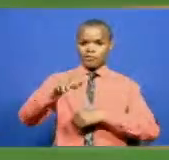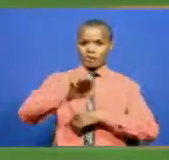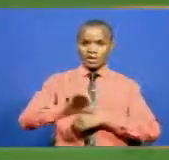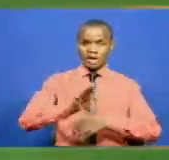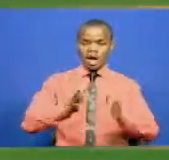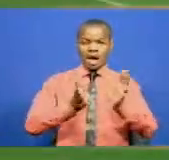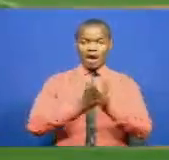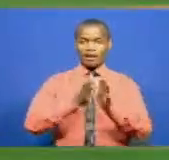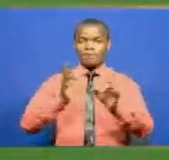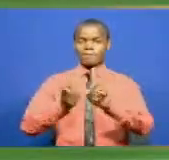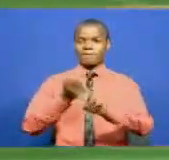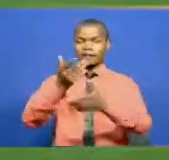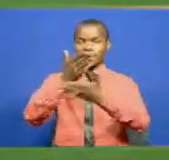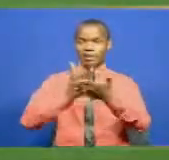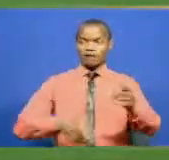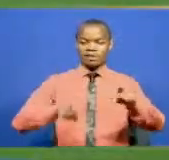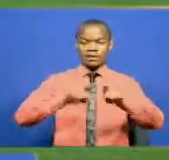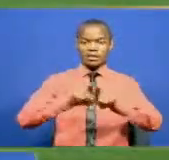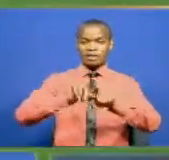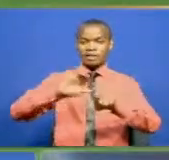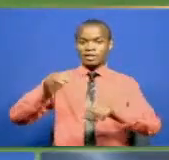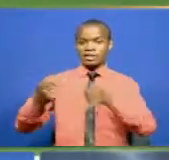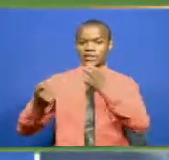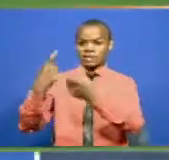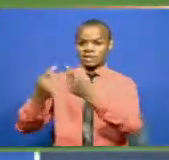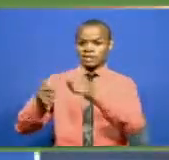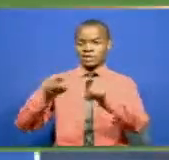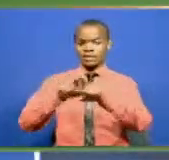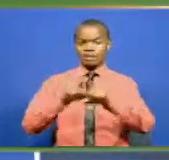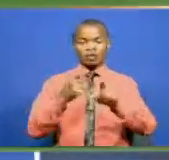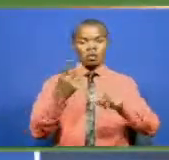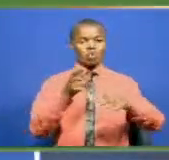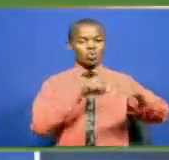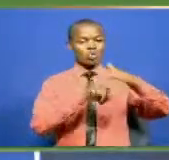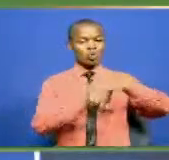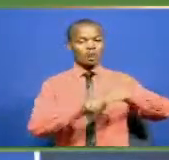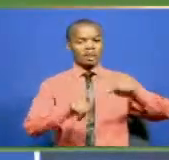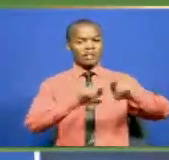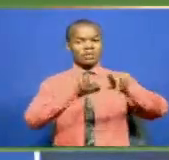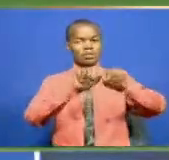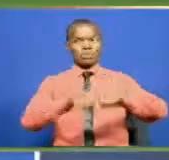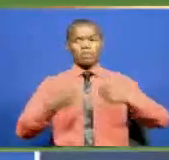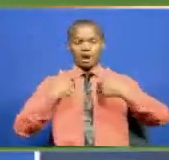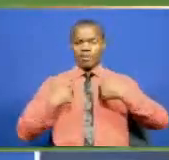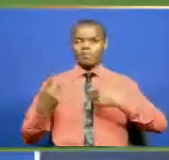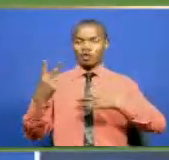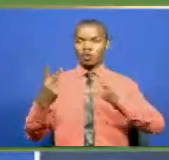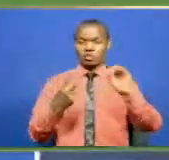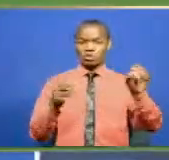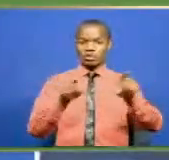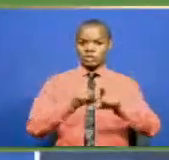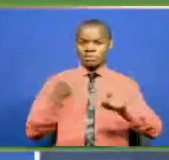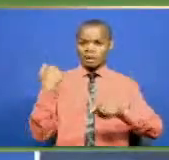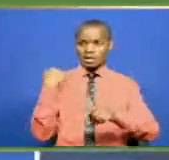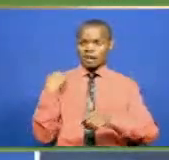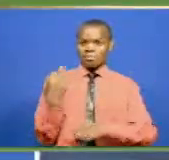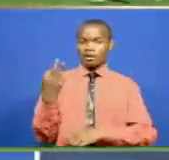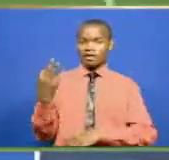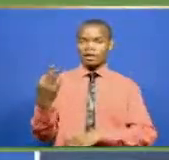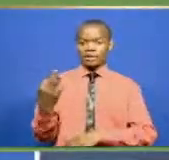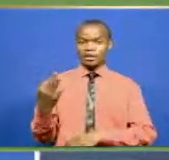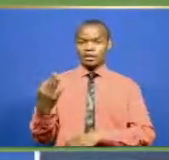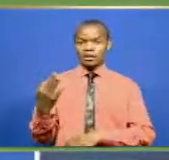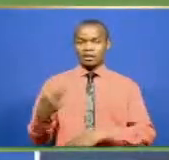half goalless. City Stars needed two quick goals in the second half to secure maximum points and move up to third on the table